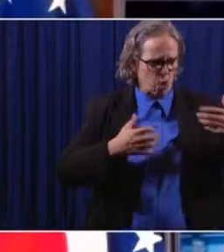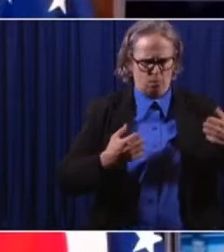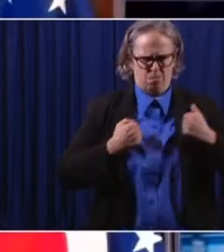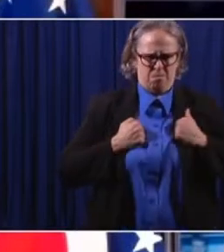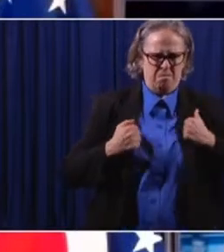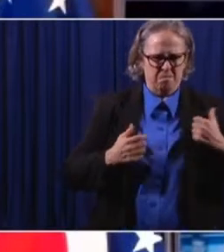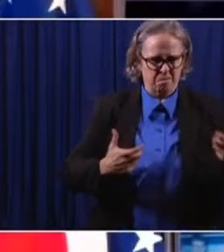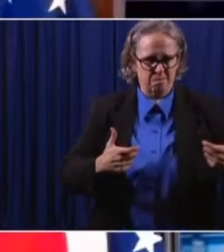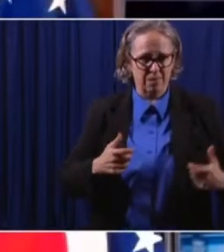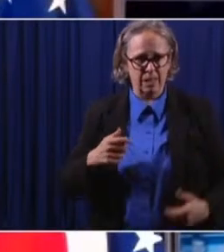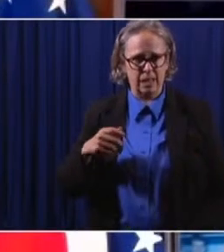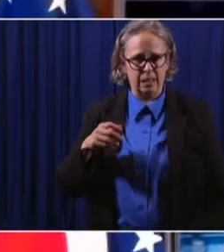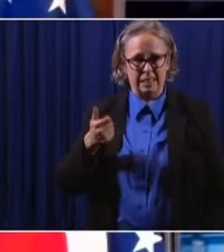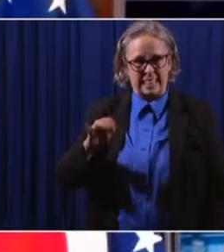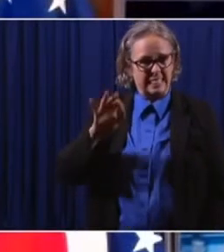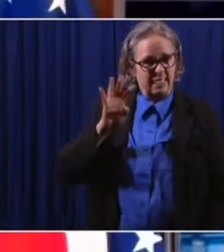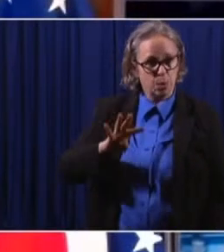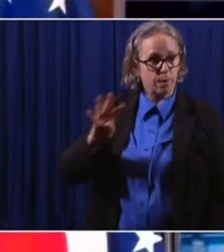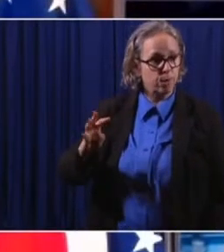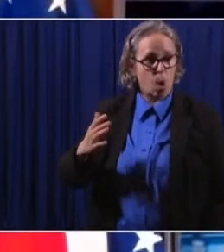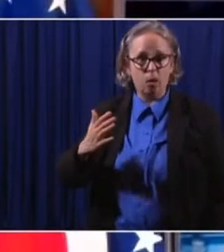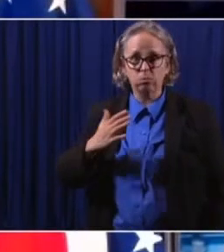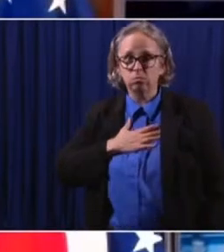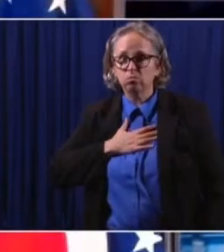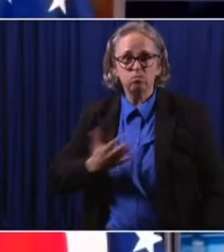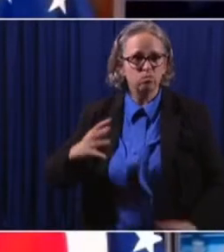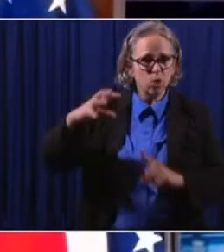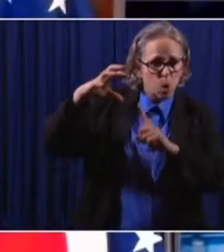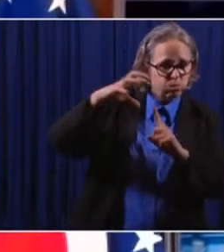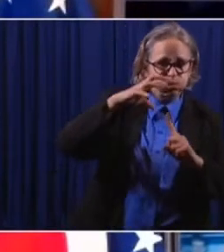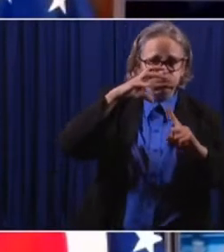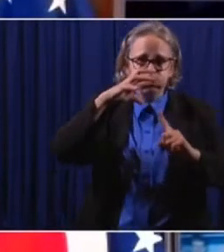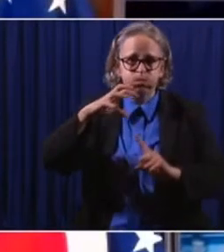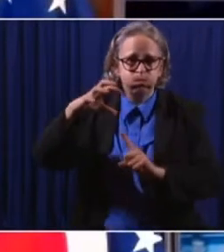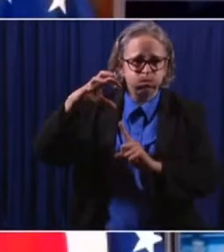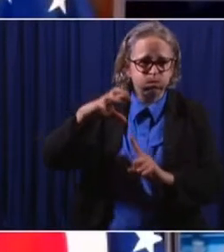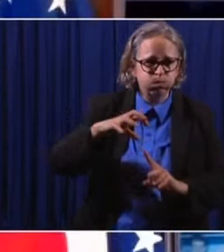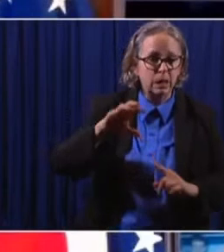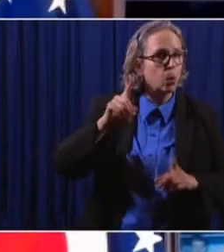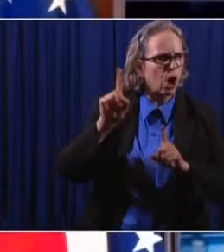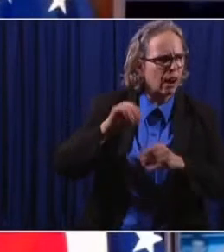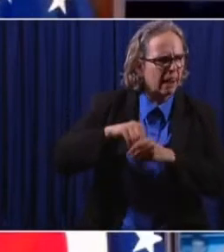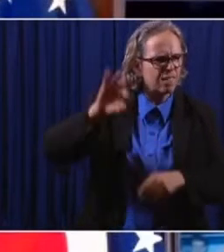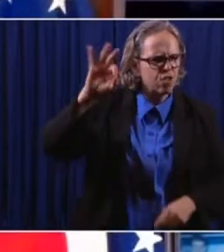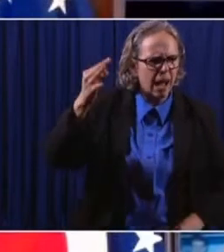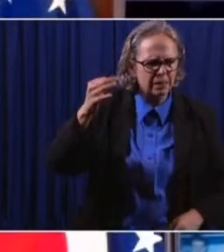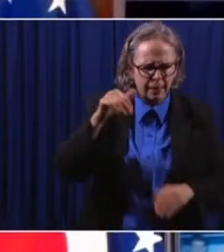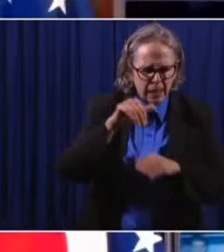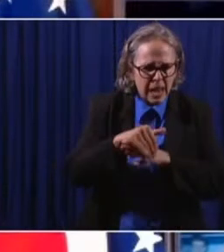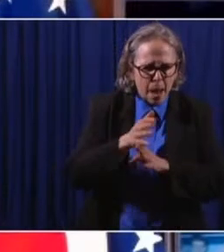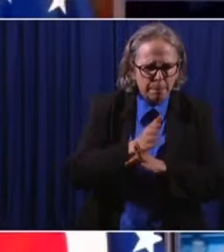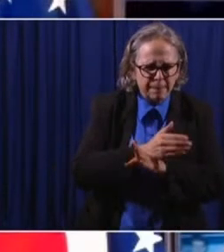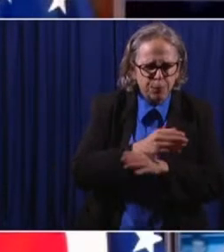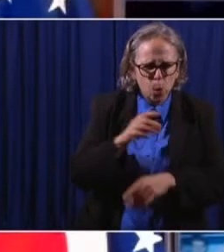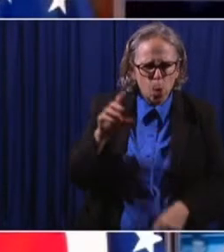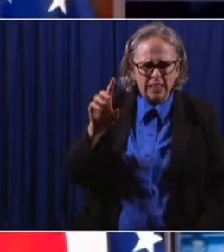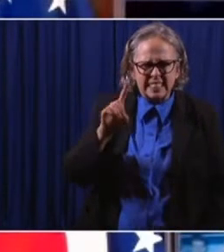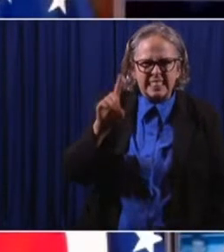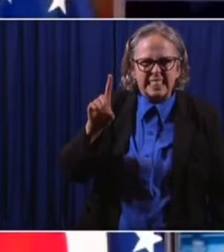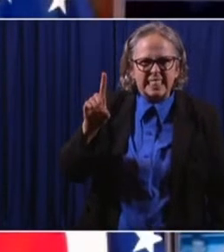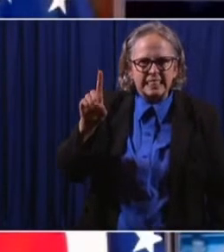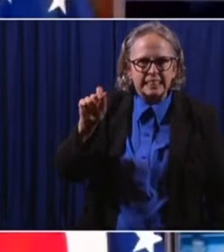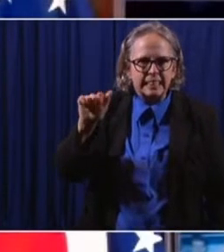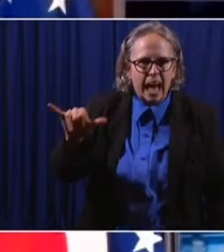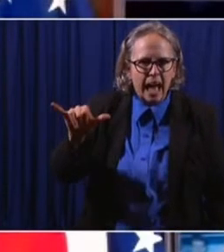into France over Utah Beach the night prior to D-Day. And he fought 33 days in the Normandy campaign,